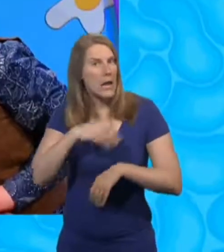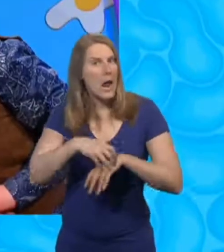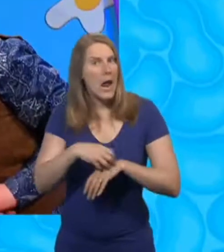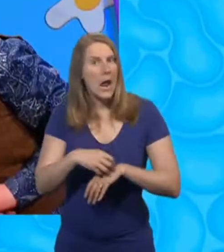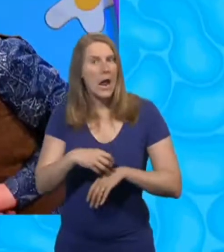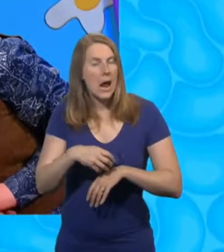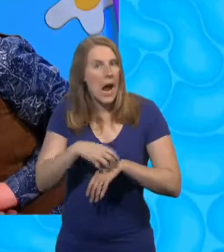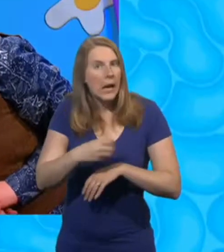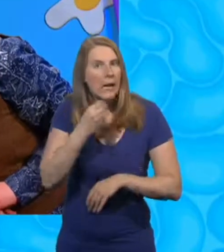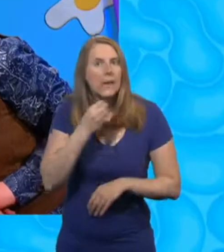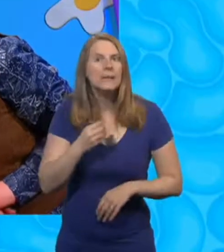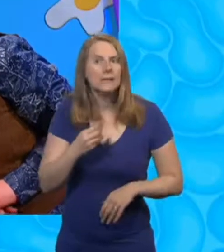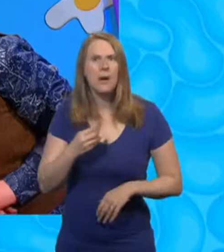cake.